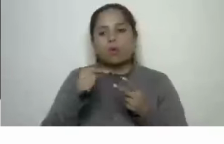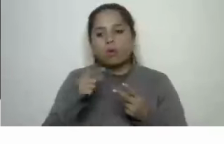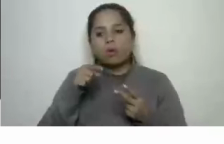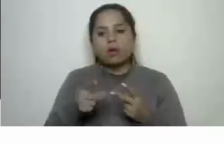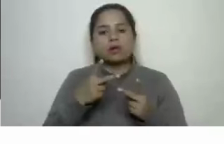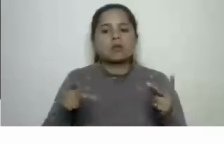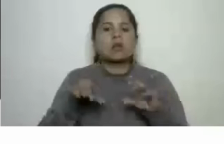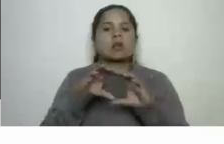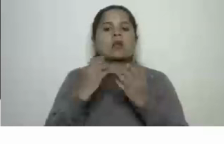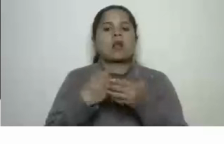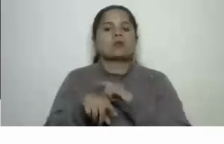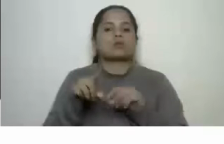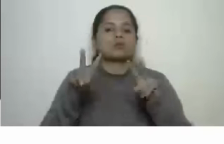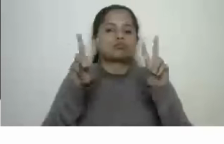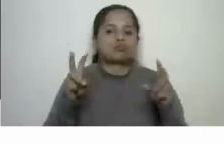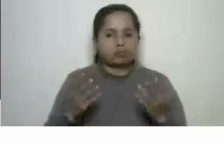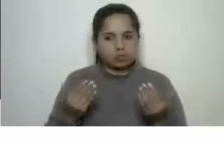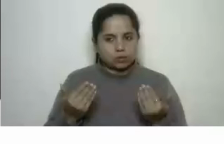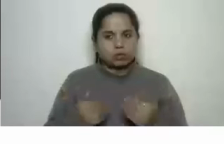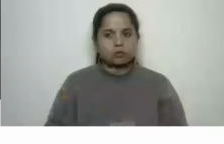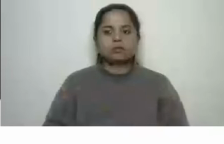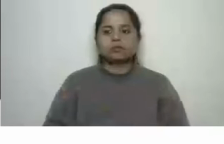classrooms in our context.